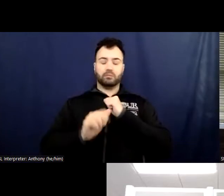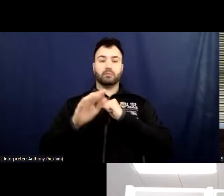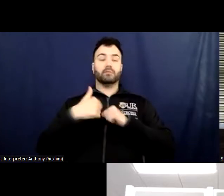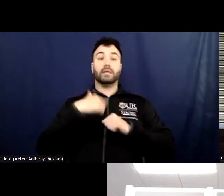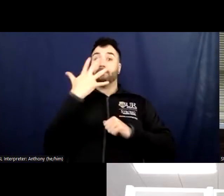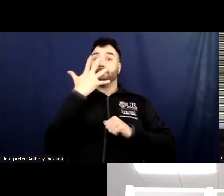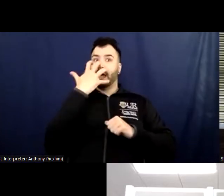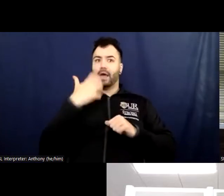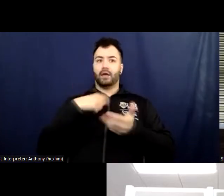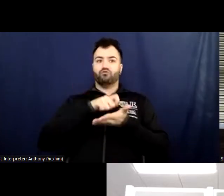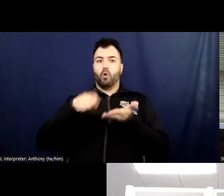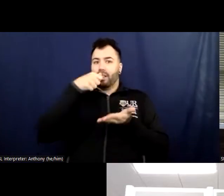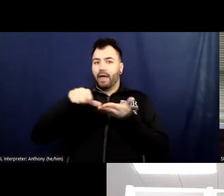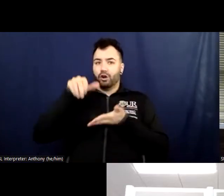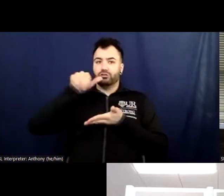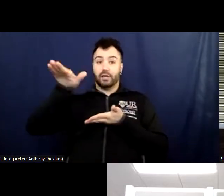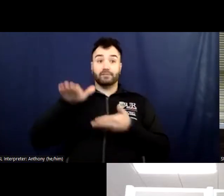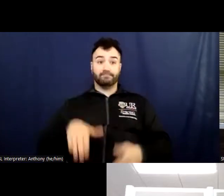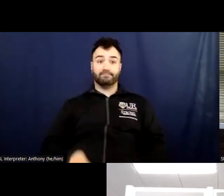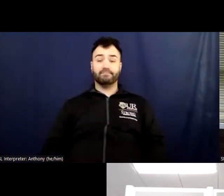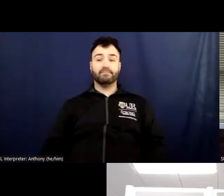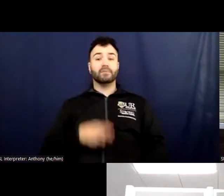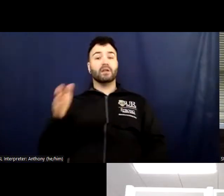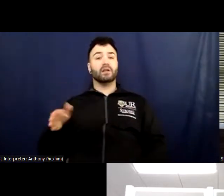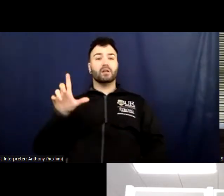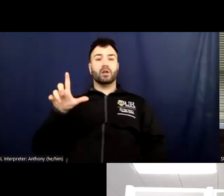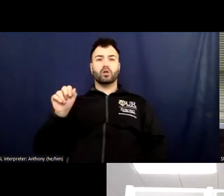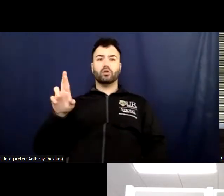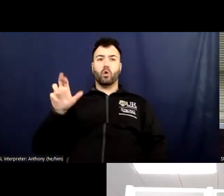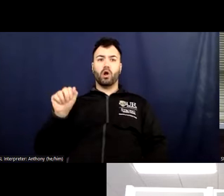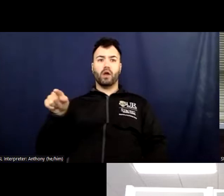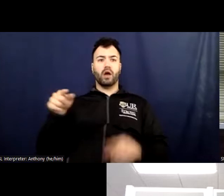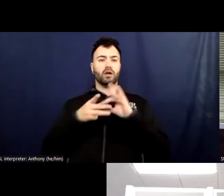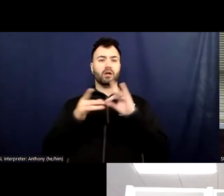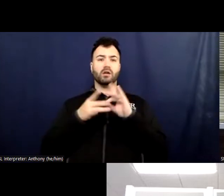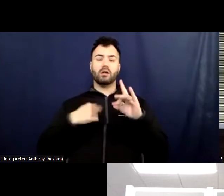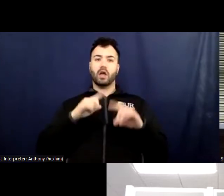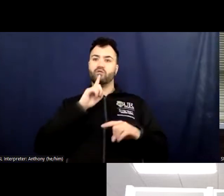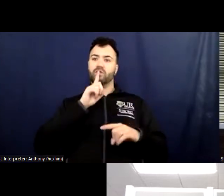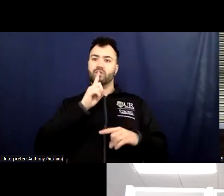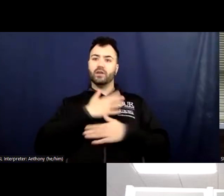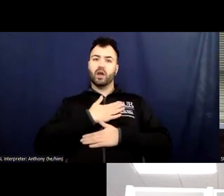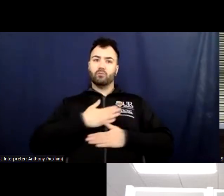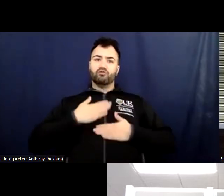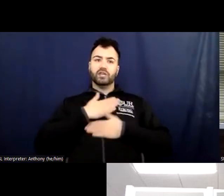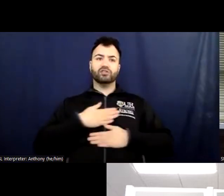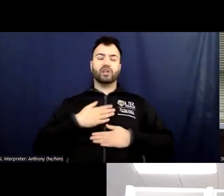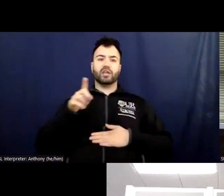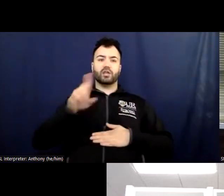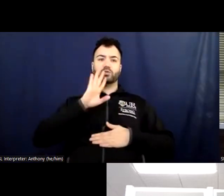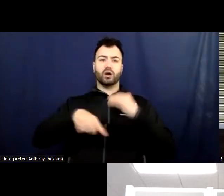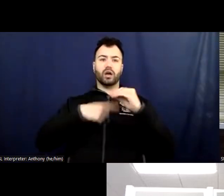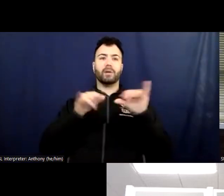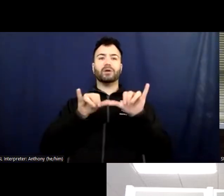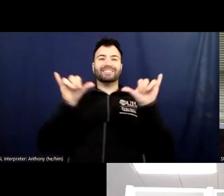One of the things that I've appreciated about your presentation today is that you directly tie in the systemic history of oppression